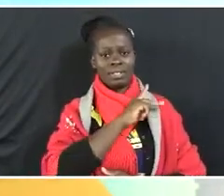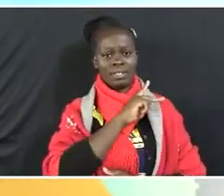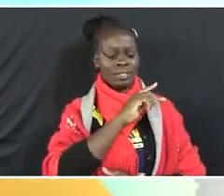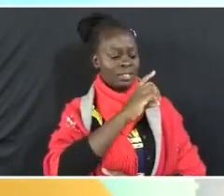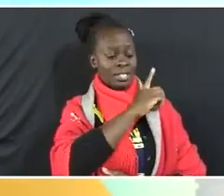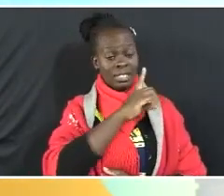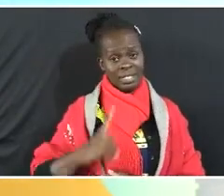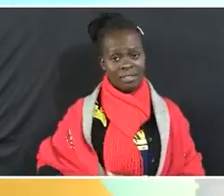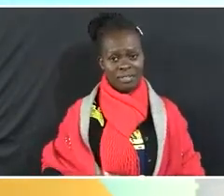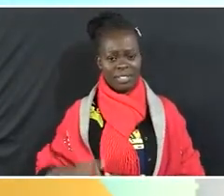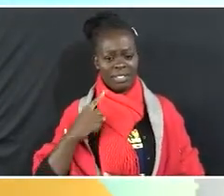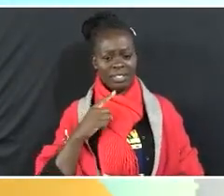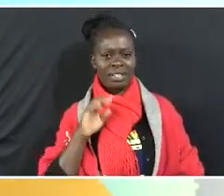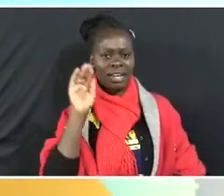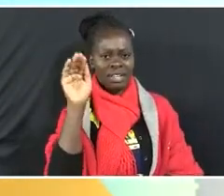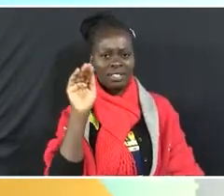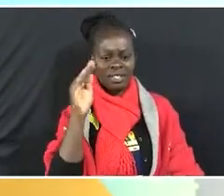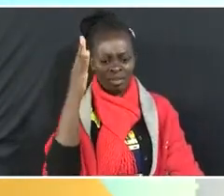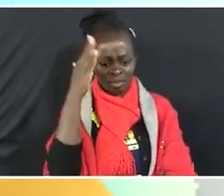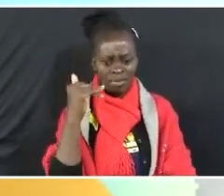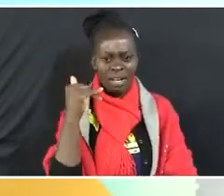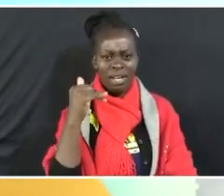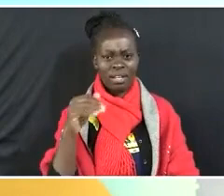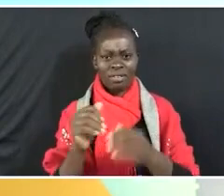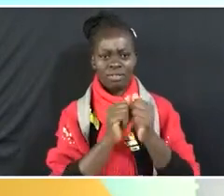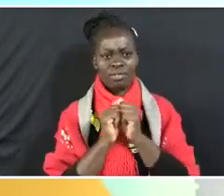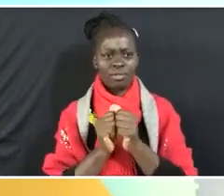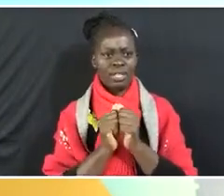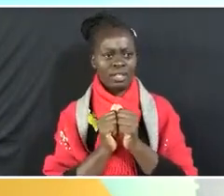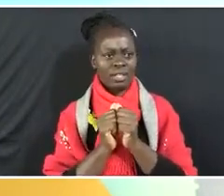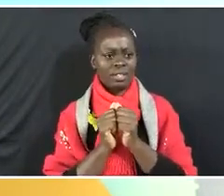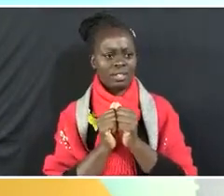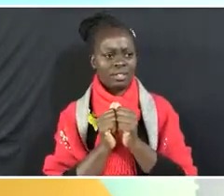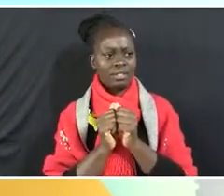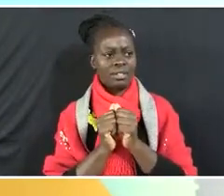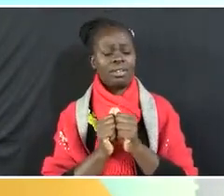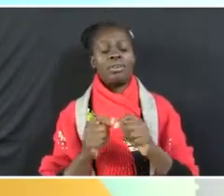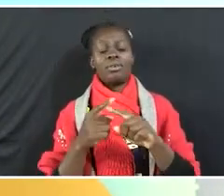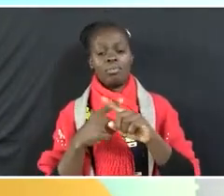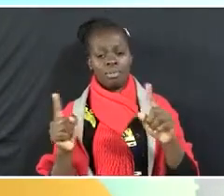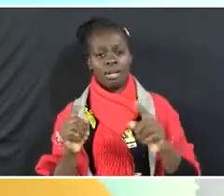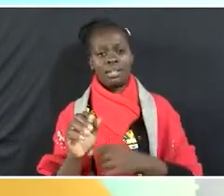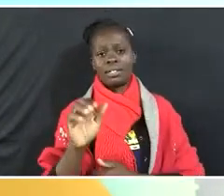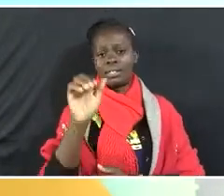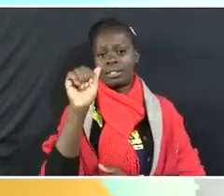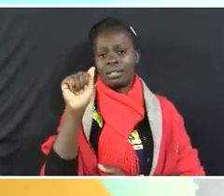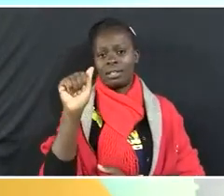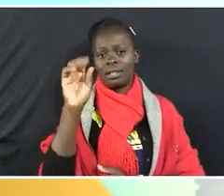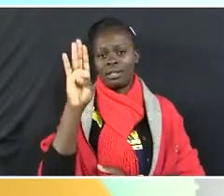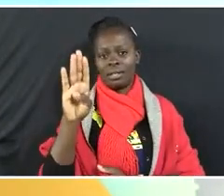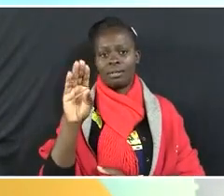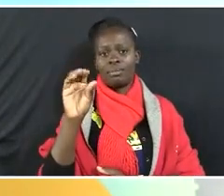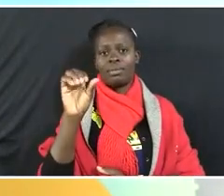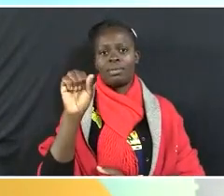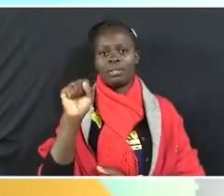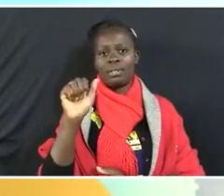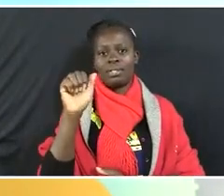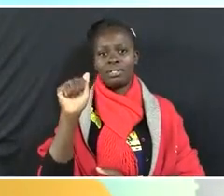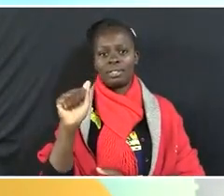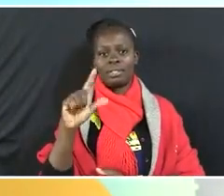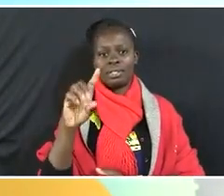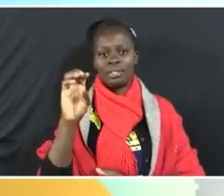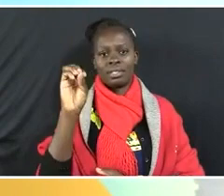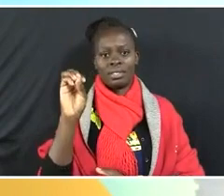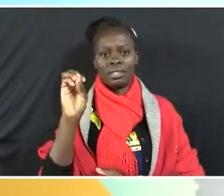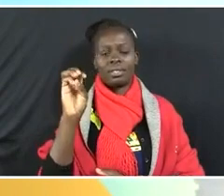should he go with you? But Absalom pressed him. Then he let Amnon and all the king's sons